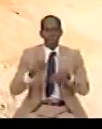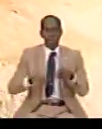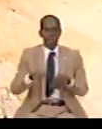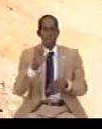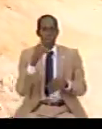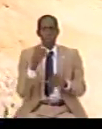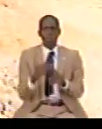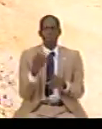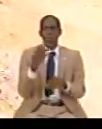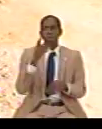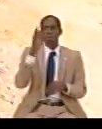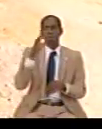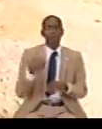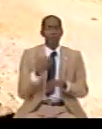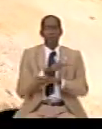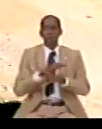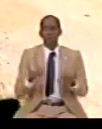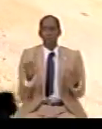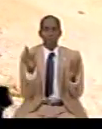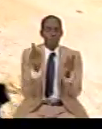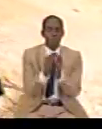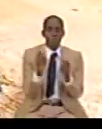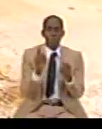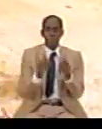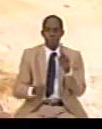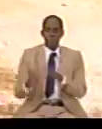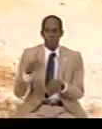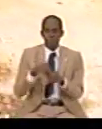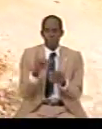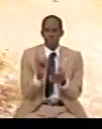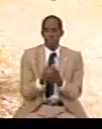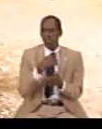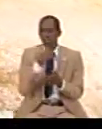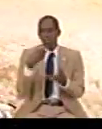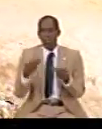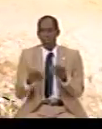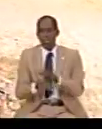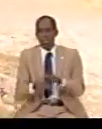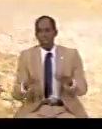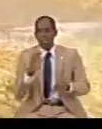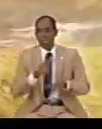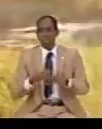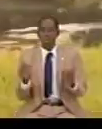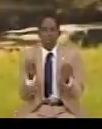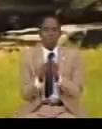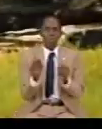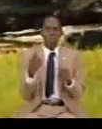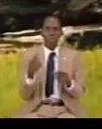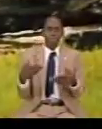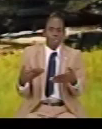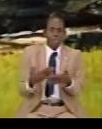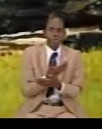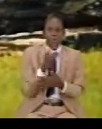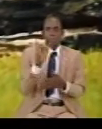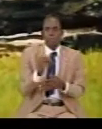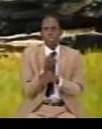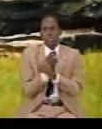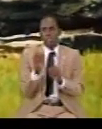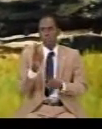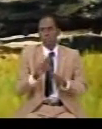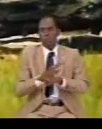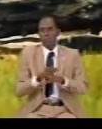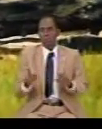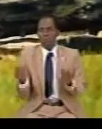God. And if we don't get to those lambs, if we don't get to those new converts, if we don't get to those people,